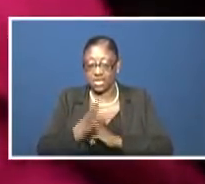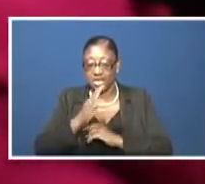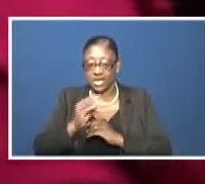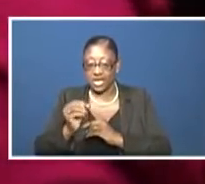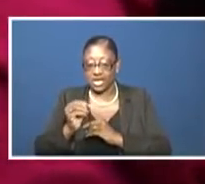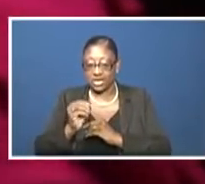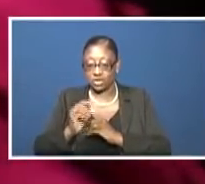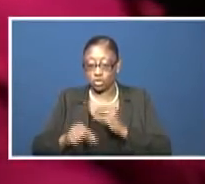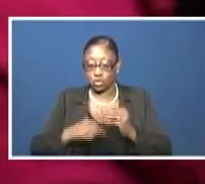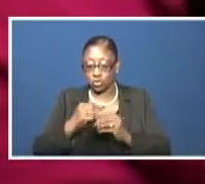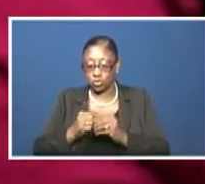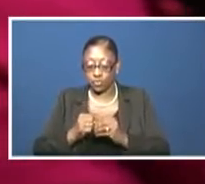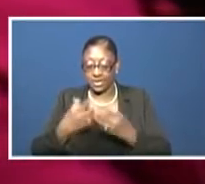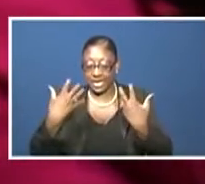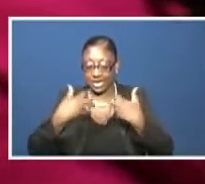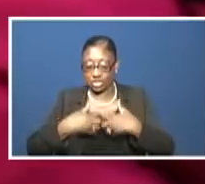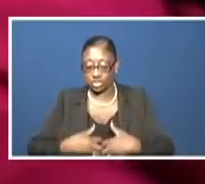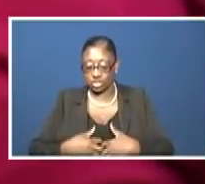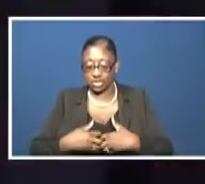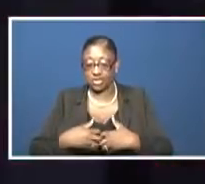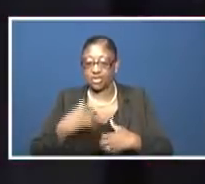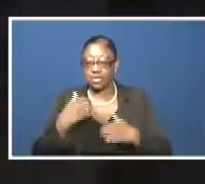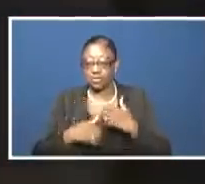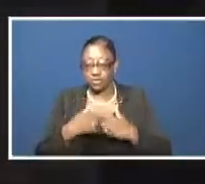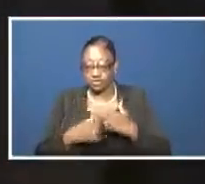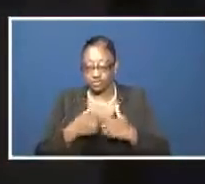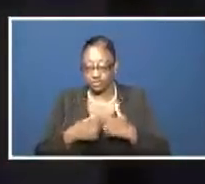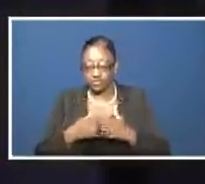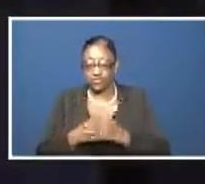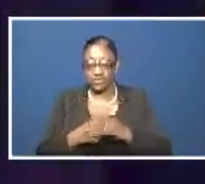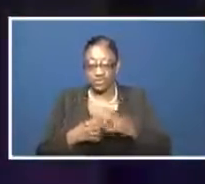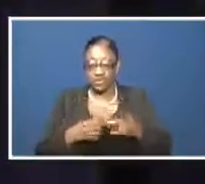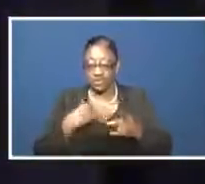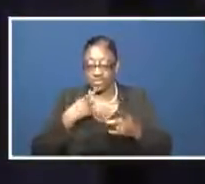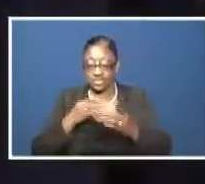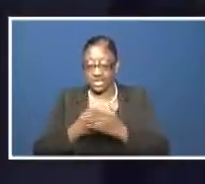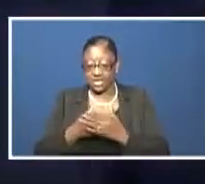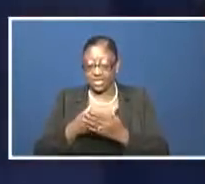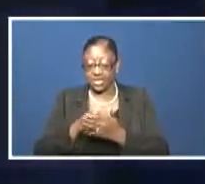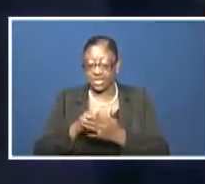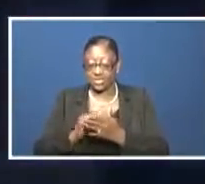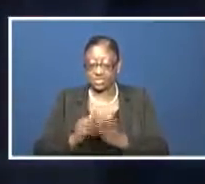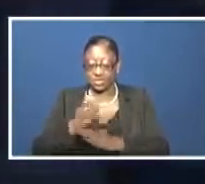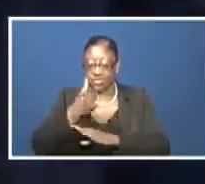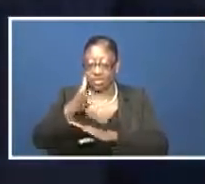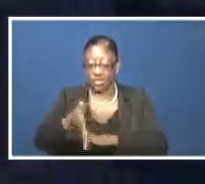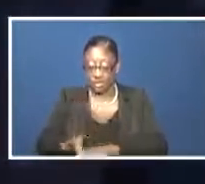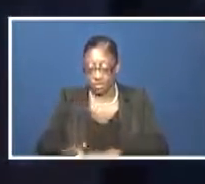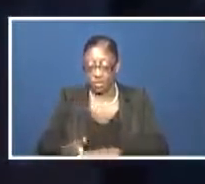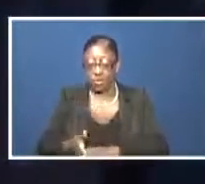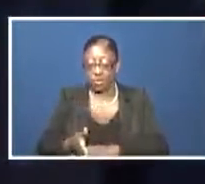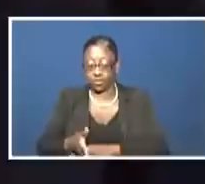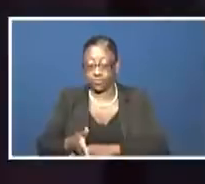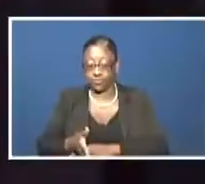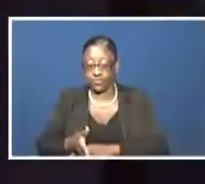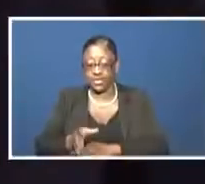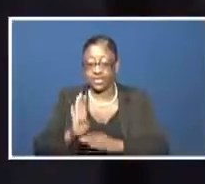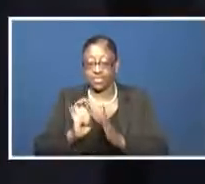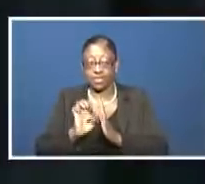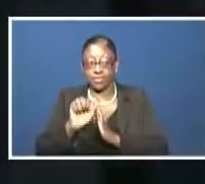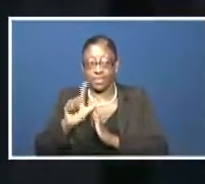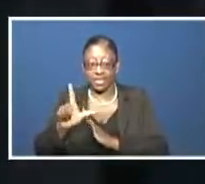food and energy crisis. This has gone beyond focusing on the objective of cutting the regional food import bill